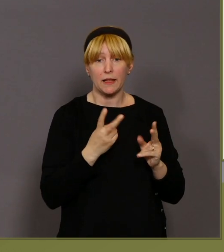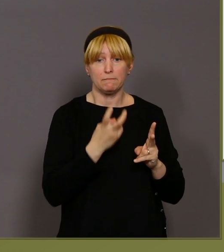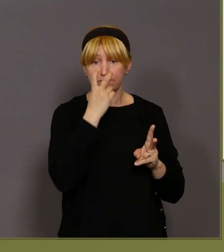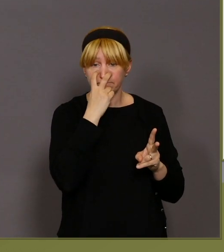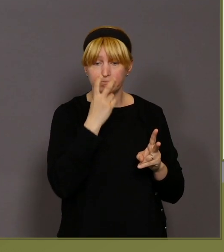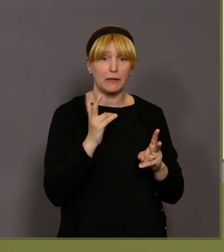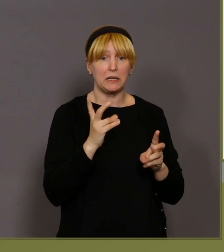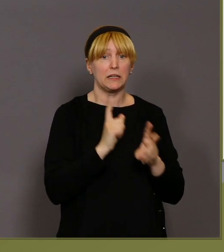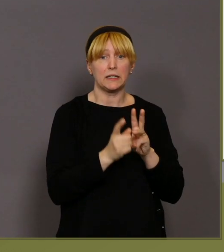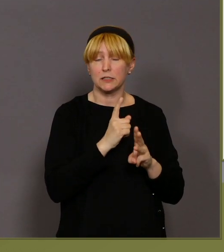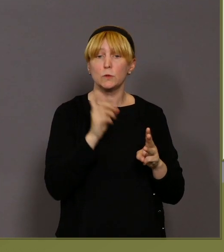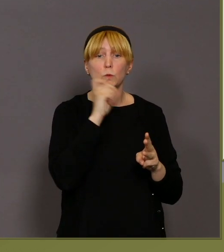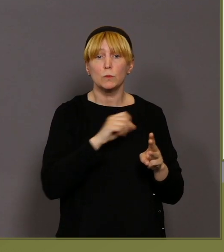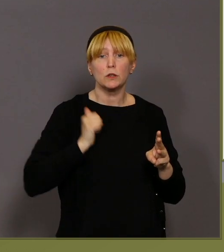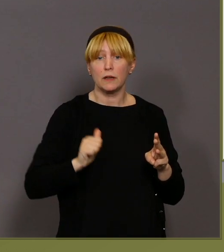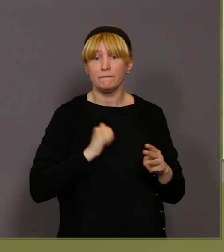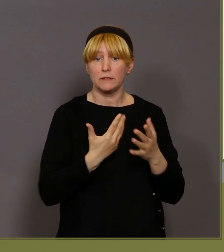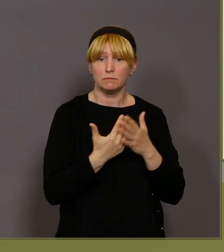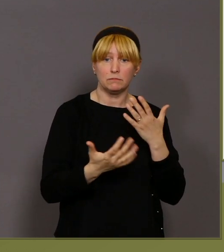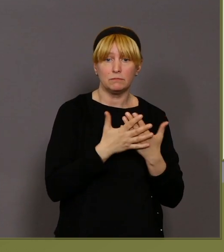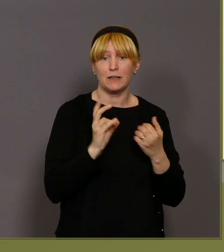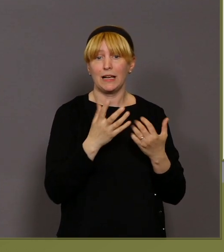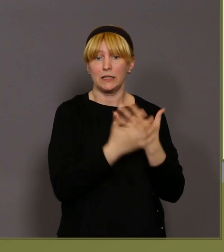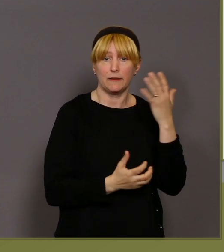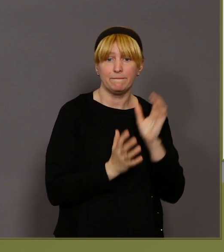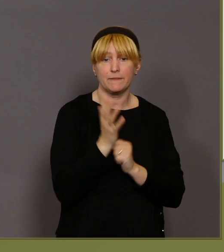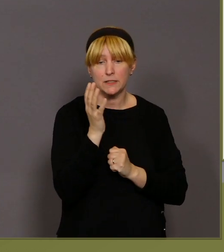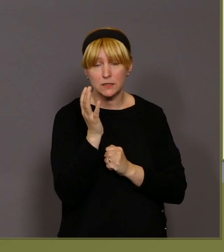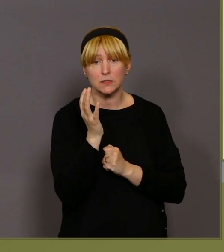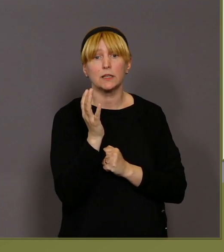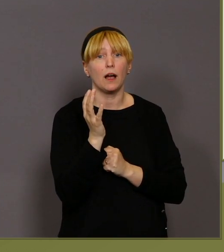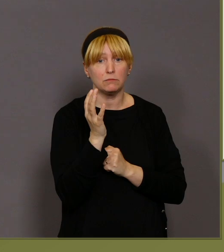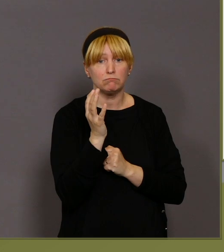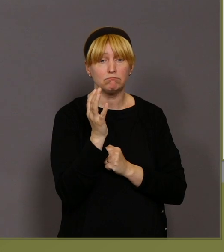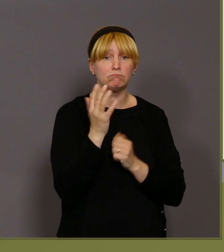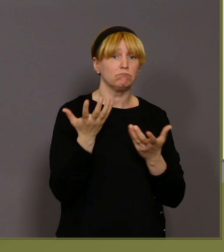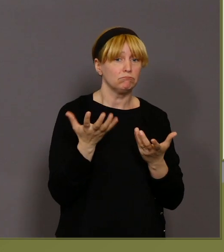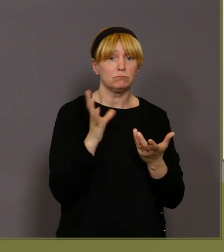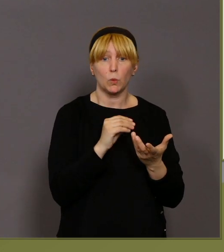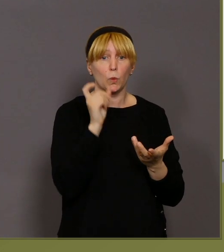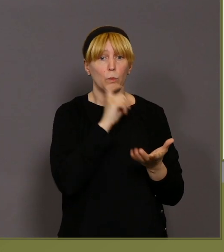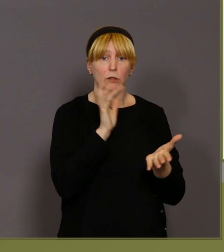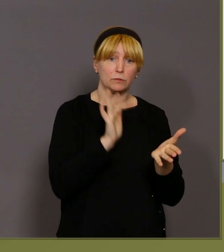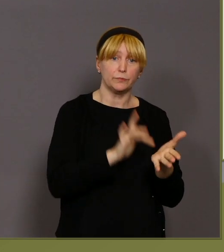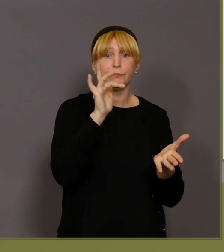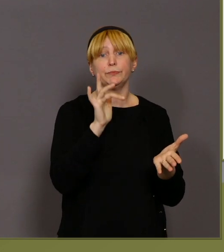their hands, or they have gloves in some way that they cannot take